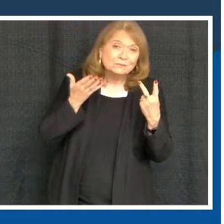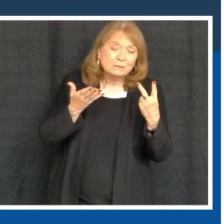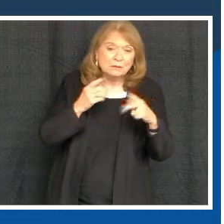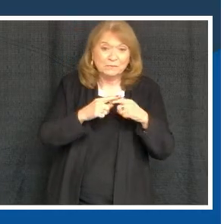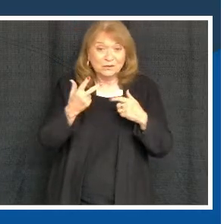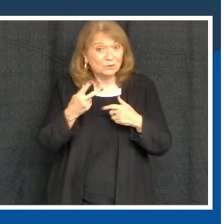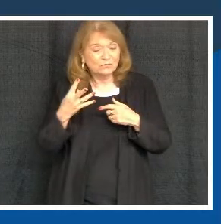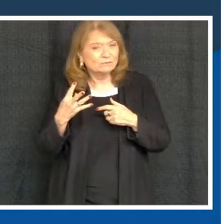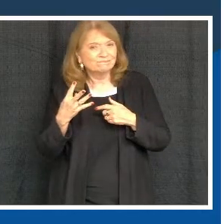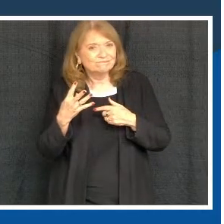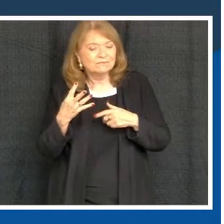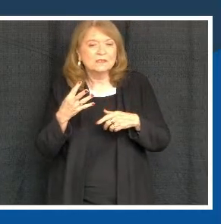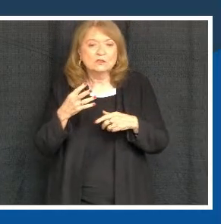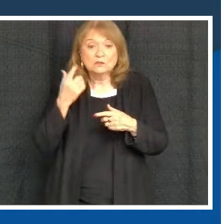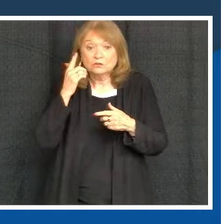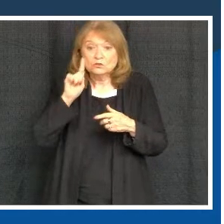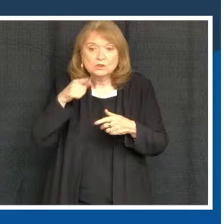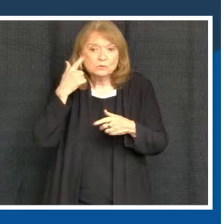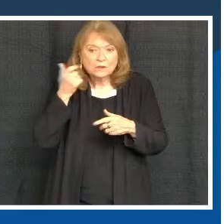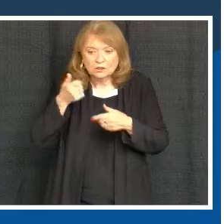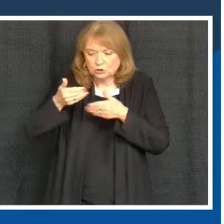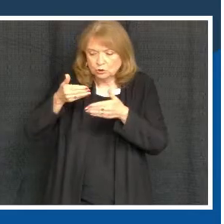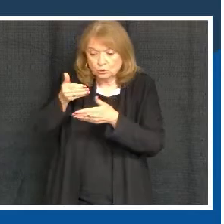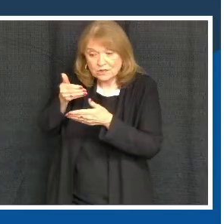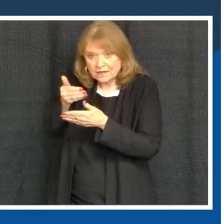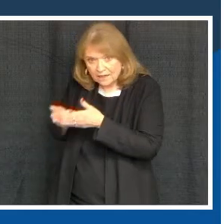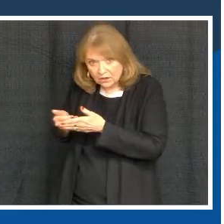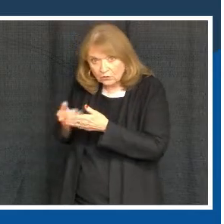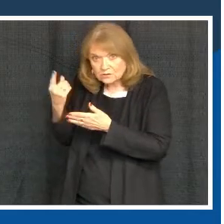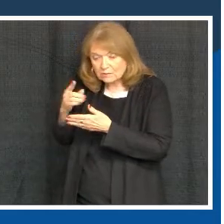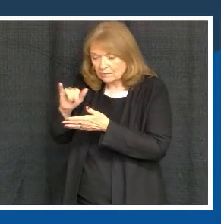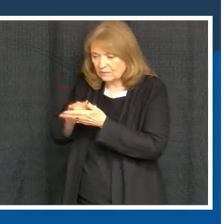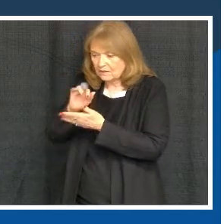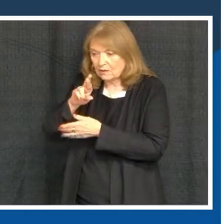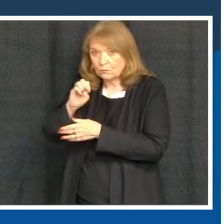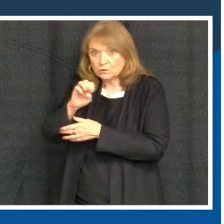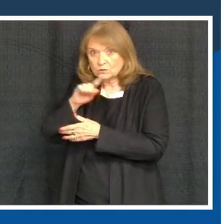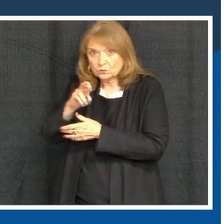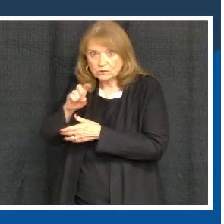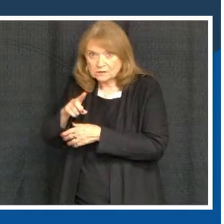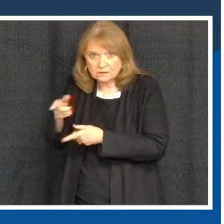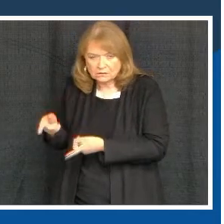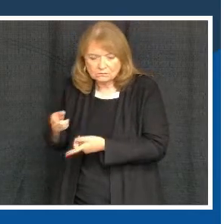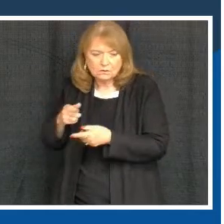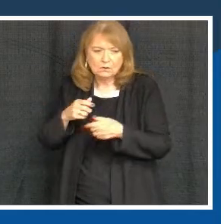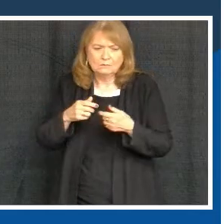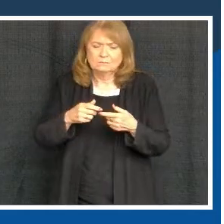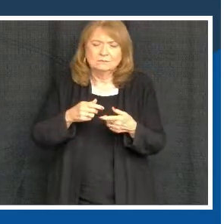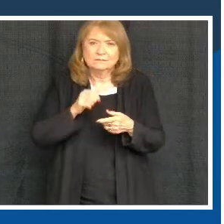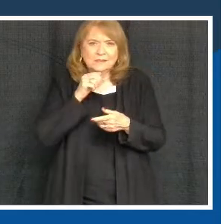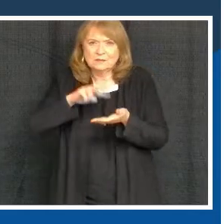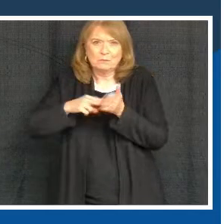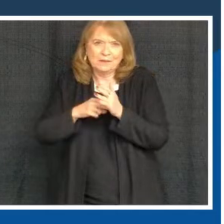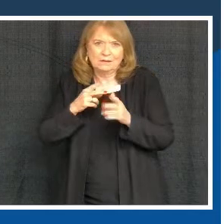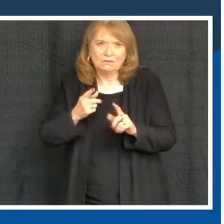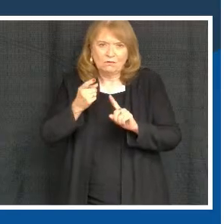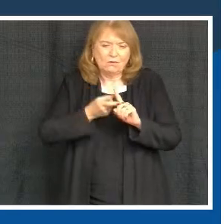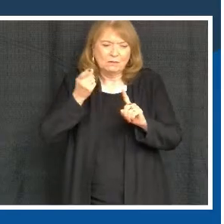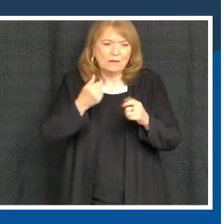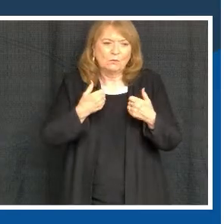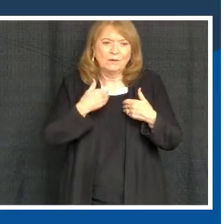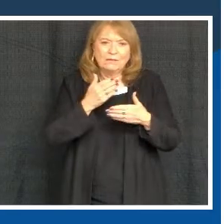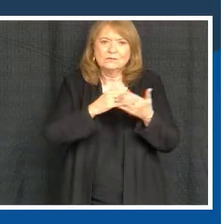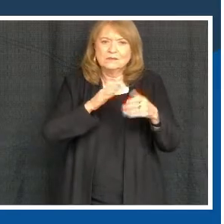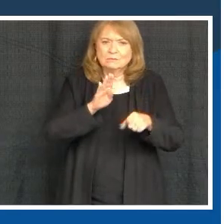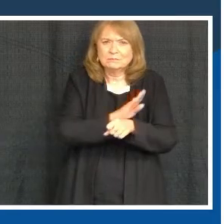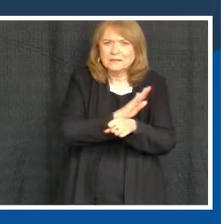because you're near where something else got rezoned, we've got parcels that are commercial on the back and residential on the other side. It doesn't mean we should put